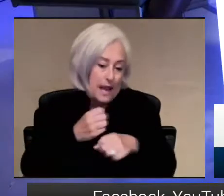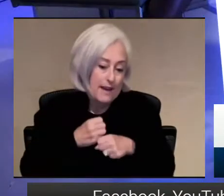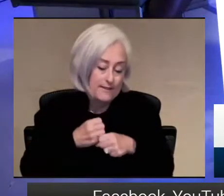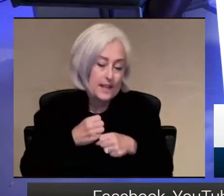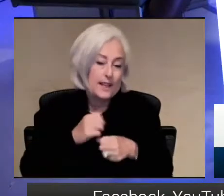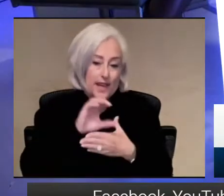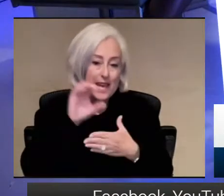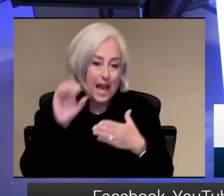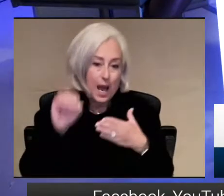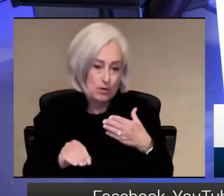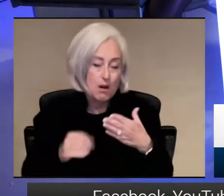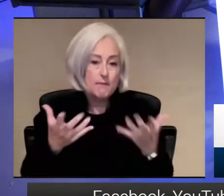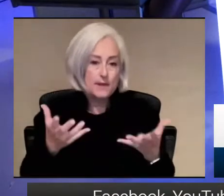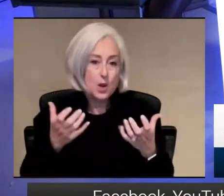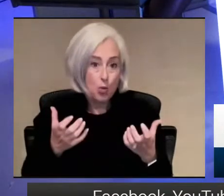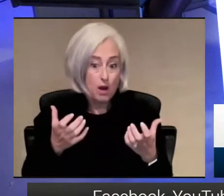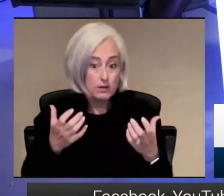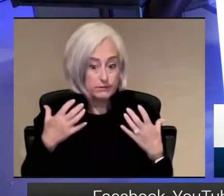Yeah.